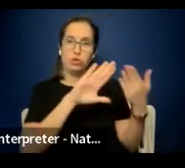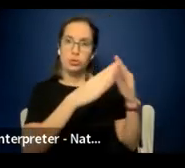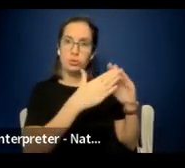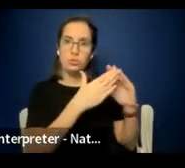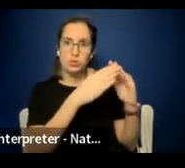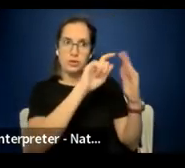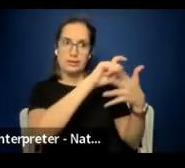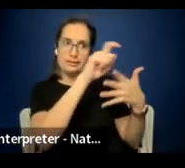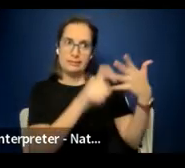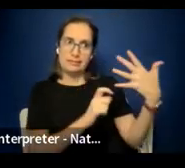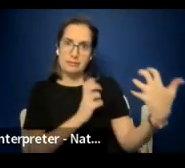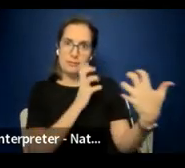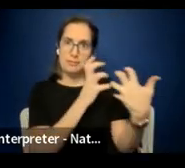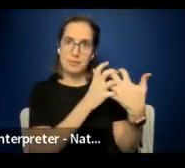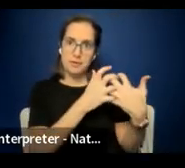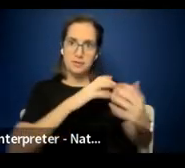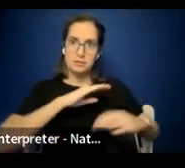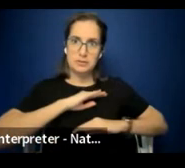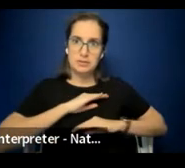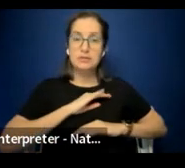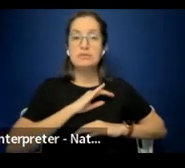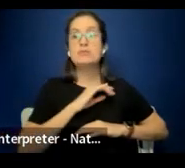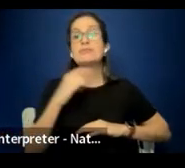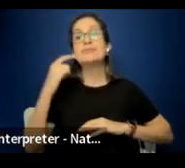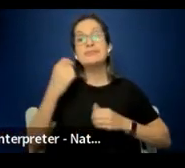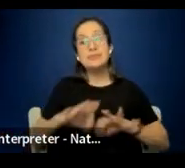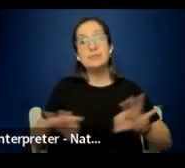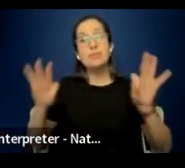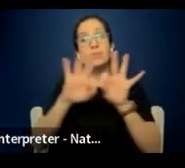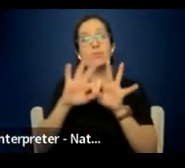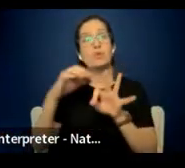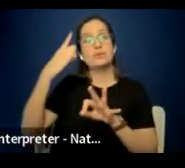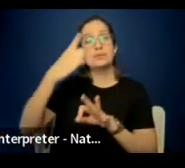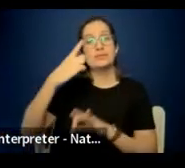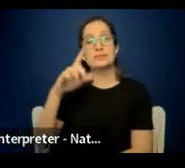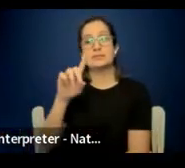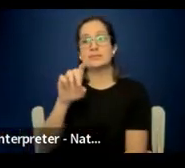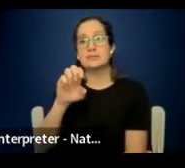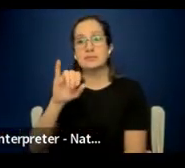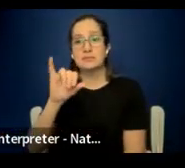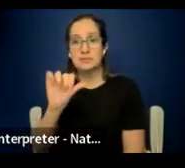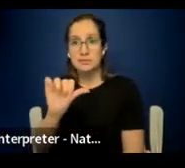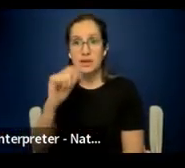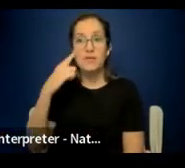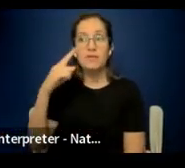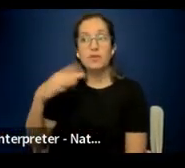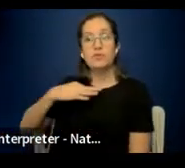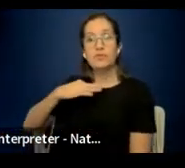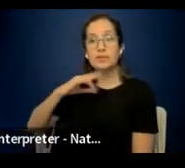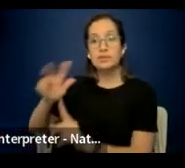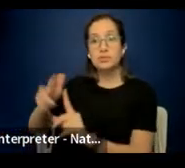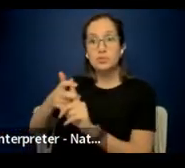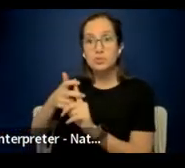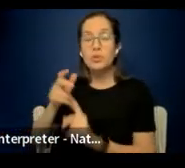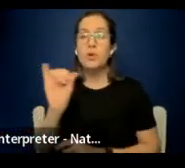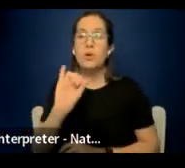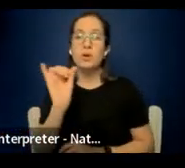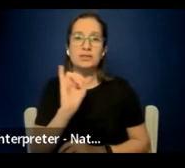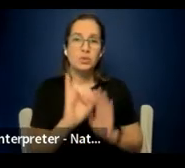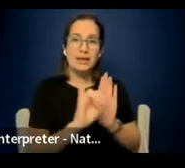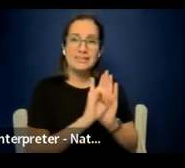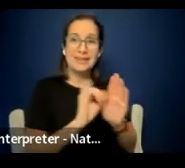and keeping DEIA front of mind in our volunteer recruitment process or even when identifying partnerships can help